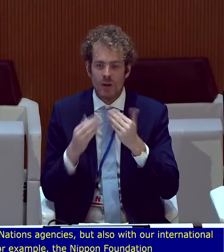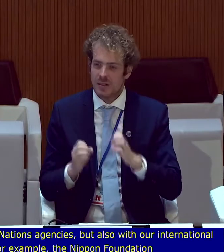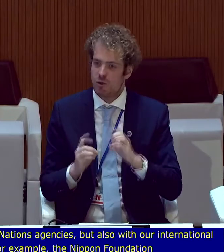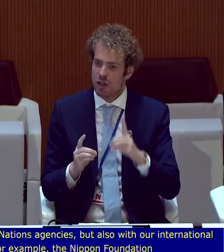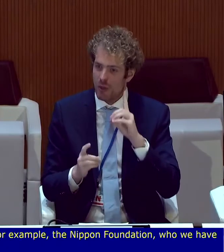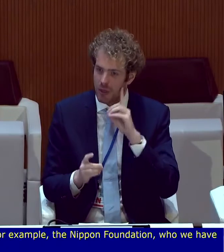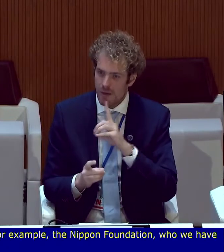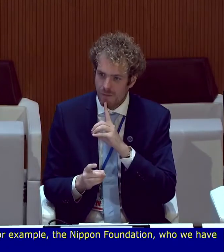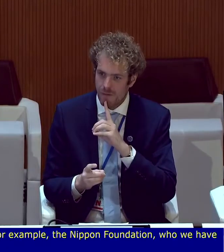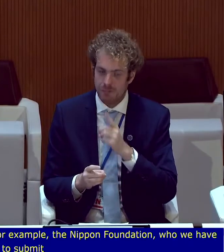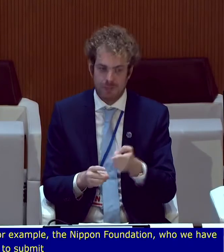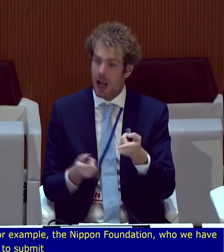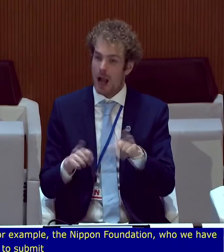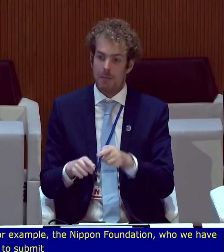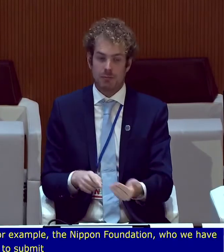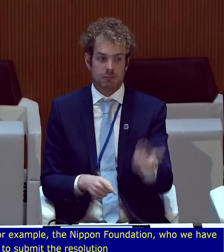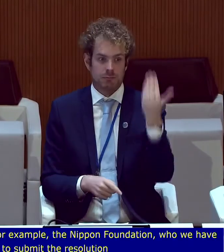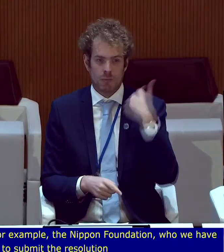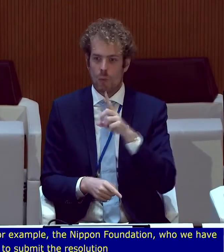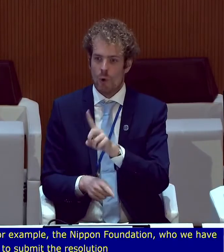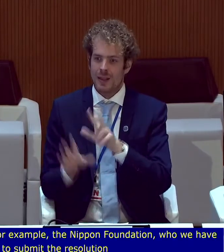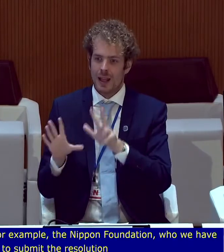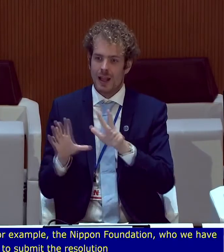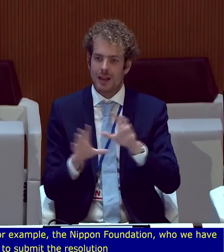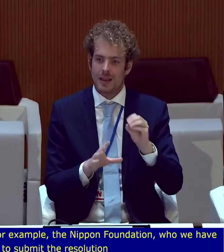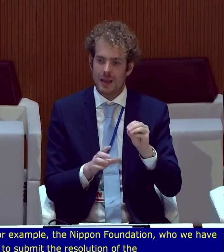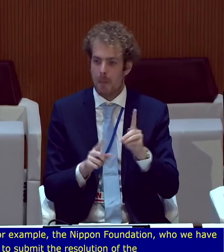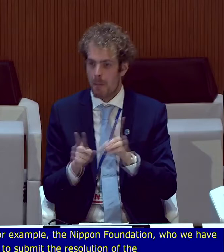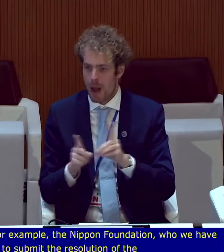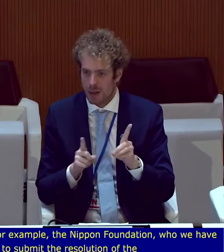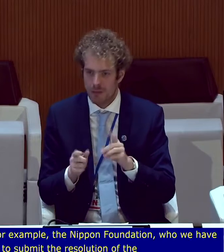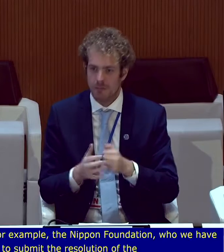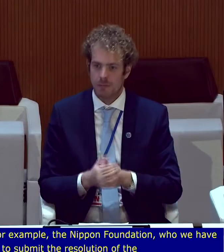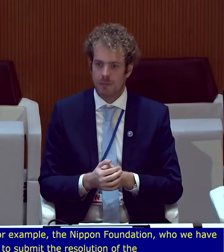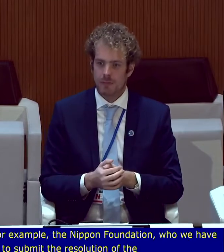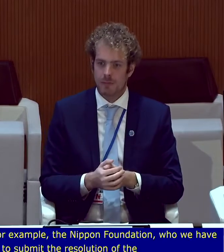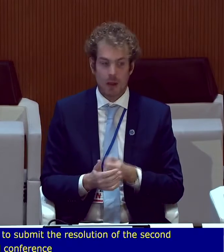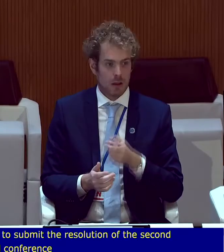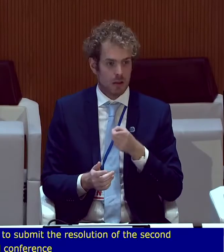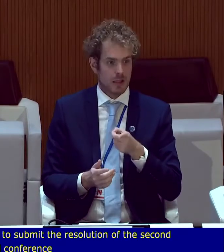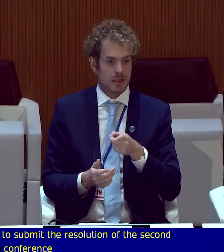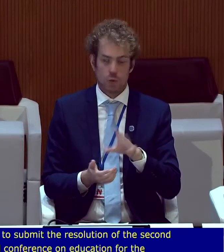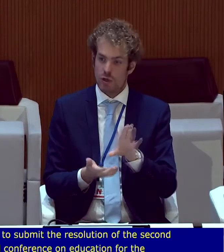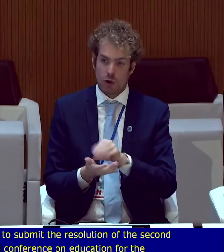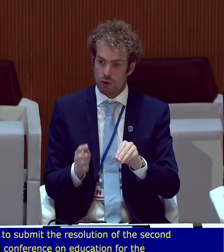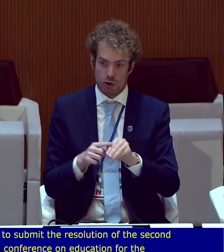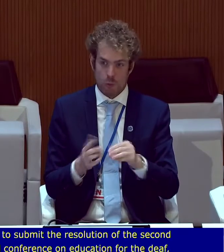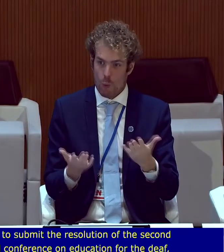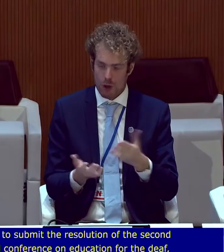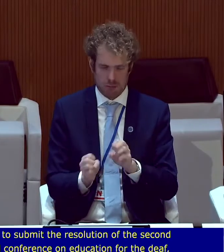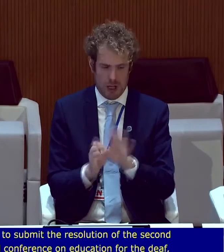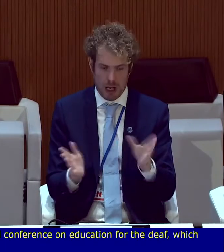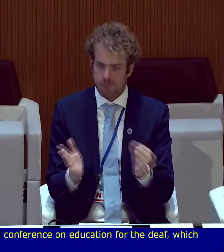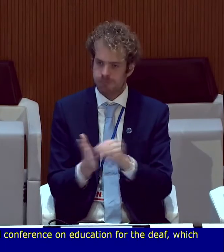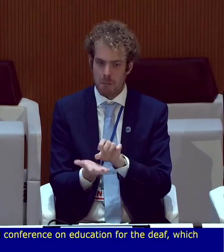the second International Conference on Education for the Deaf, which took place in Milan, 1880. We wish